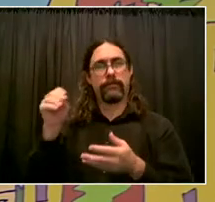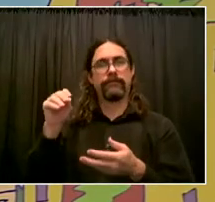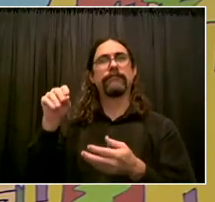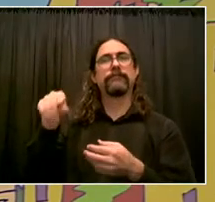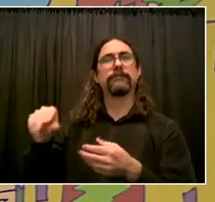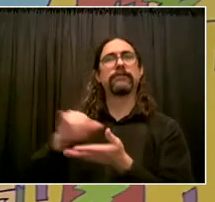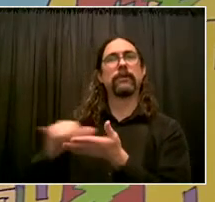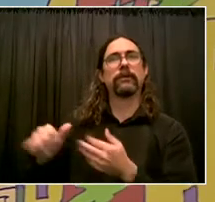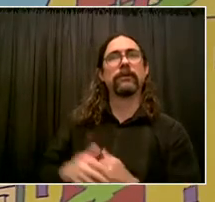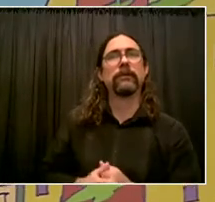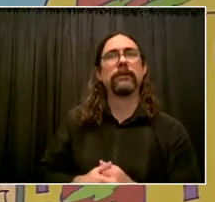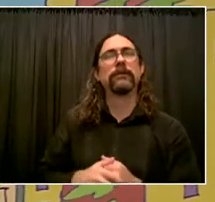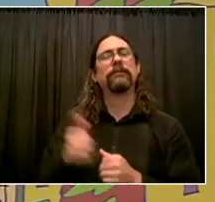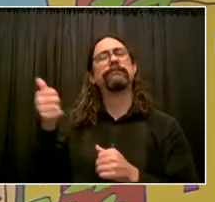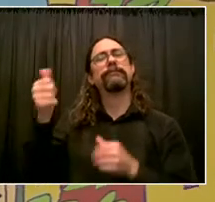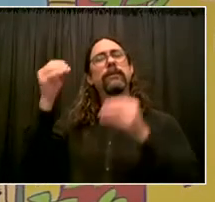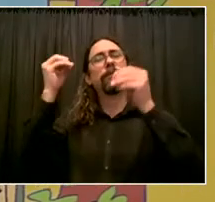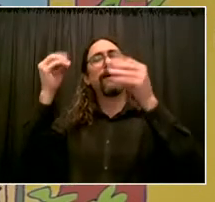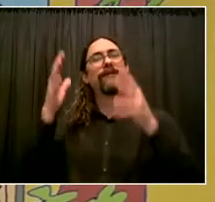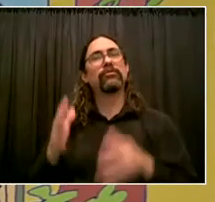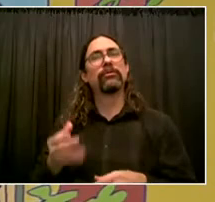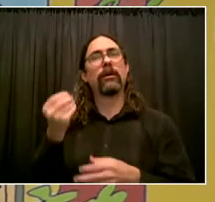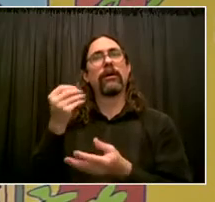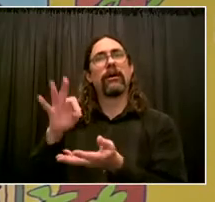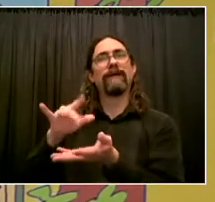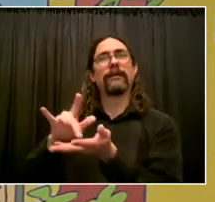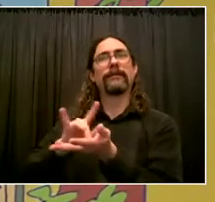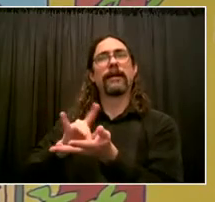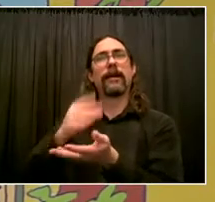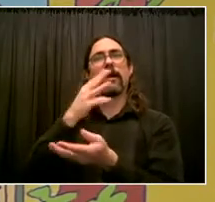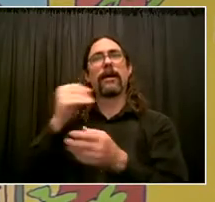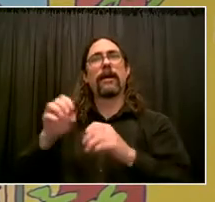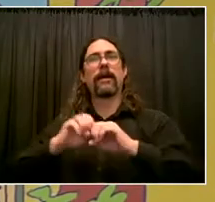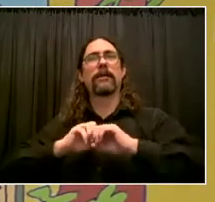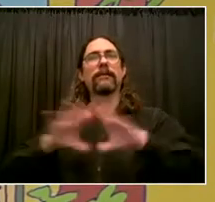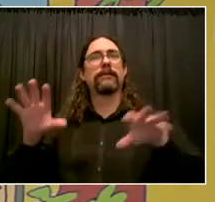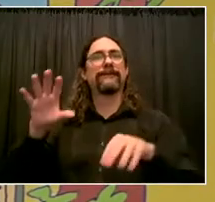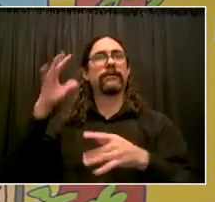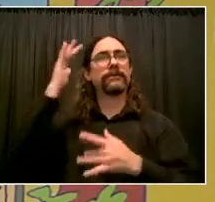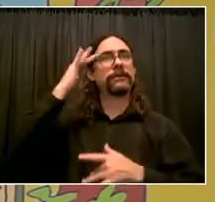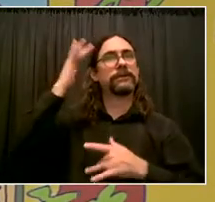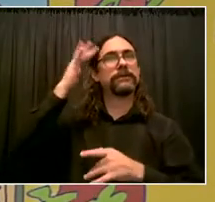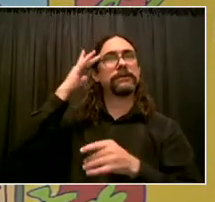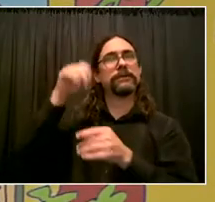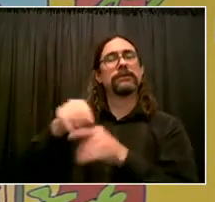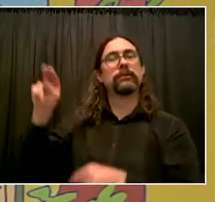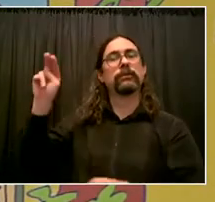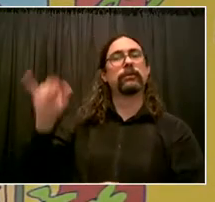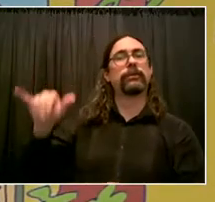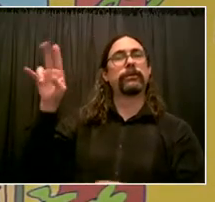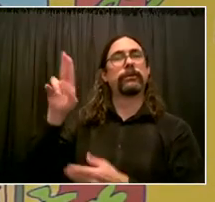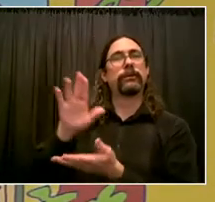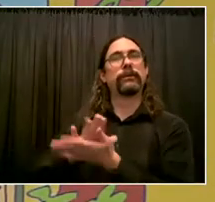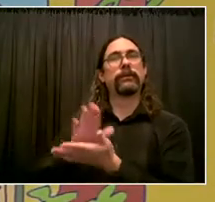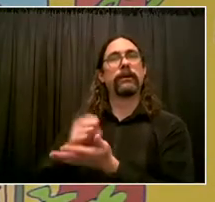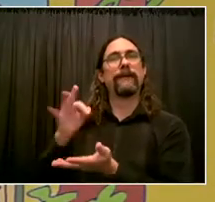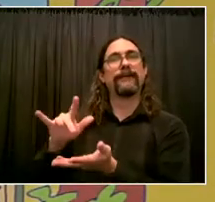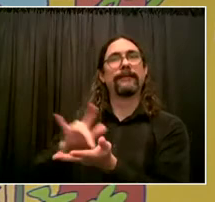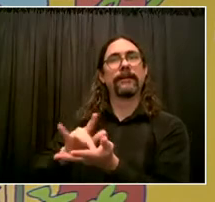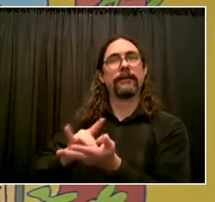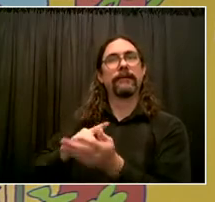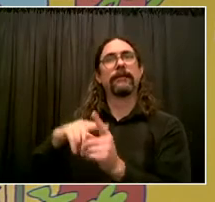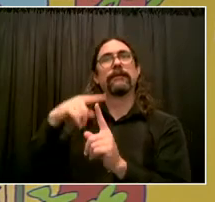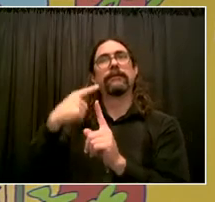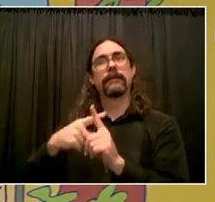School of Medicine, and a member of the Biden-Harris transition team with the COVID advisory board. She's been a leader on this